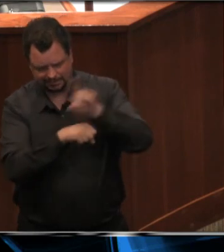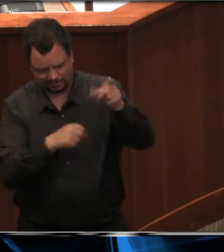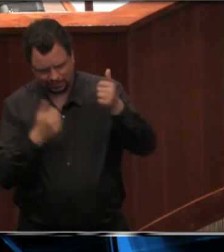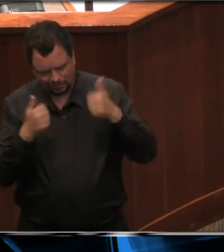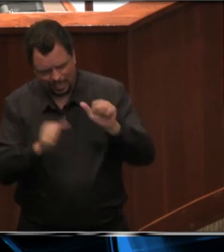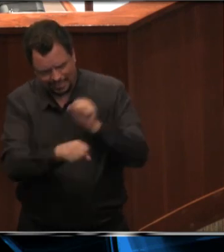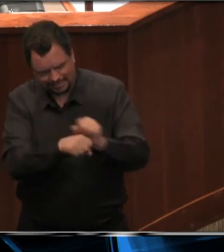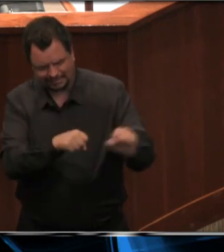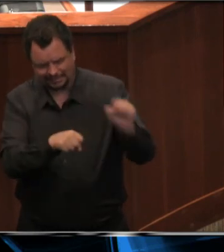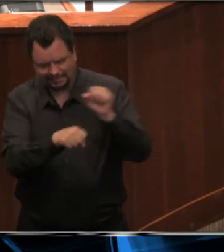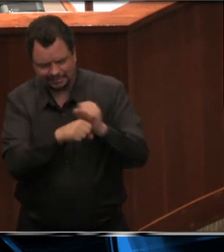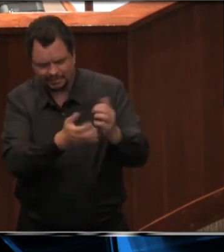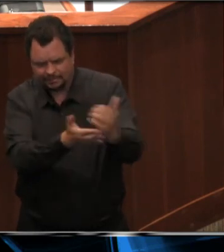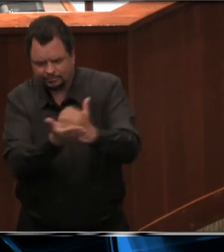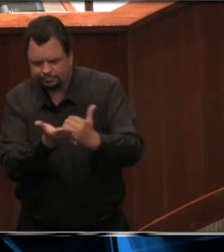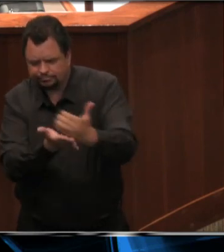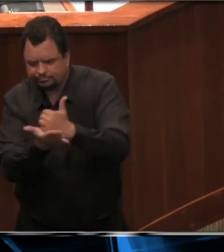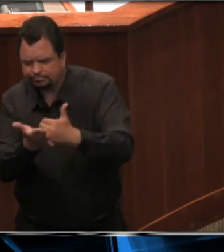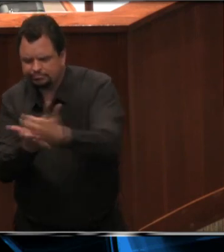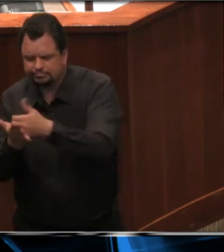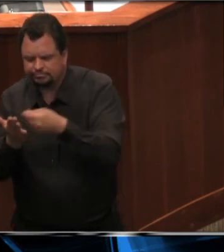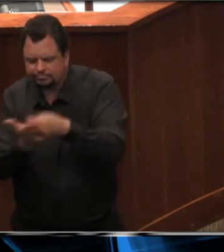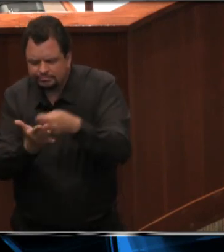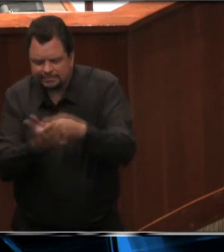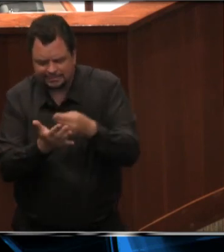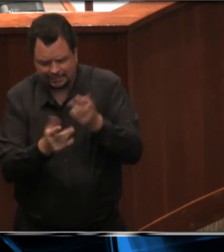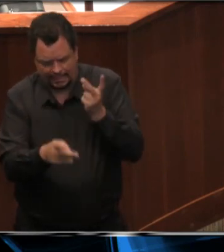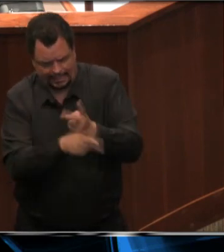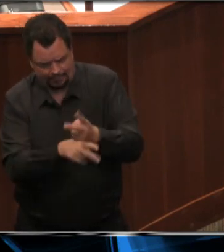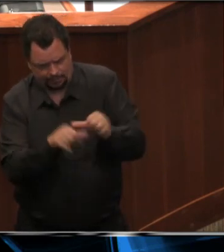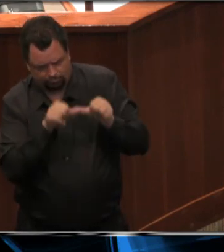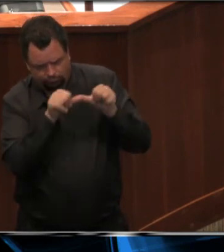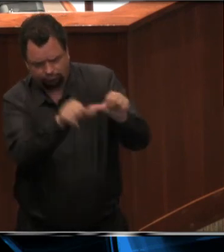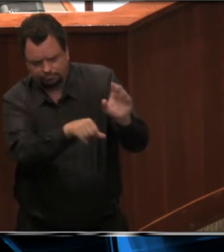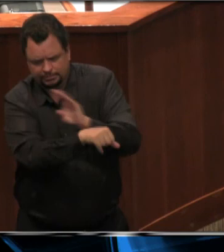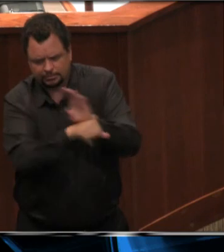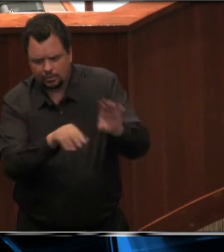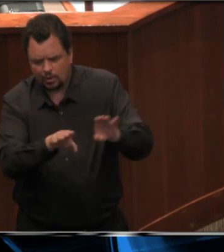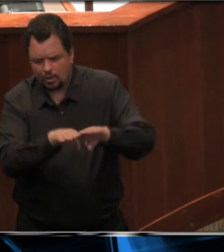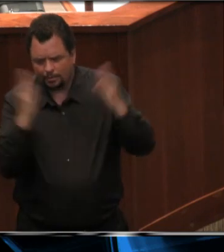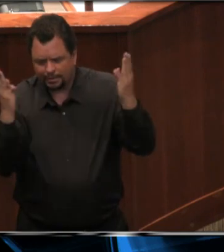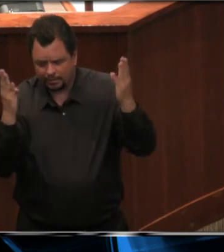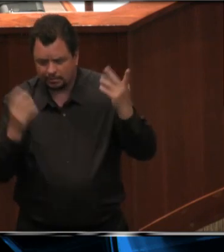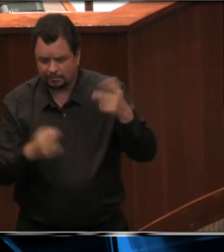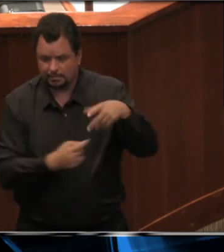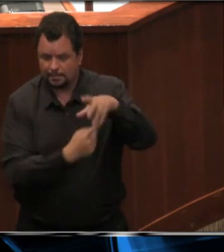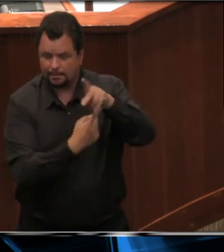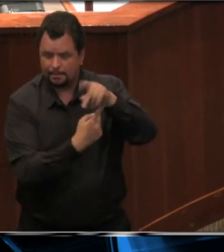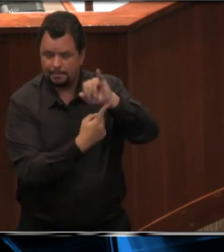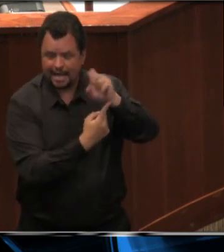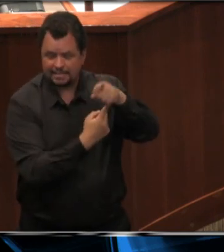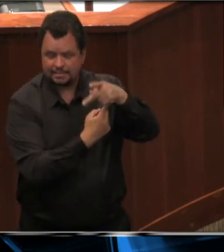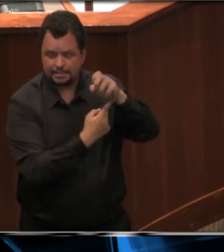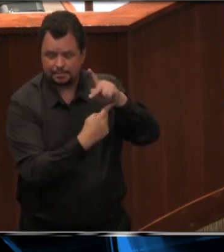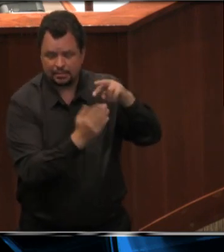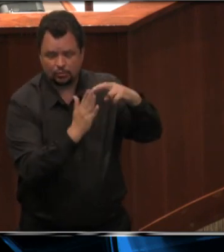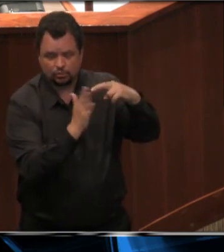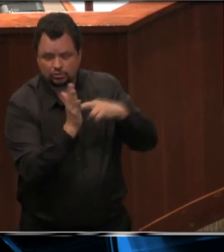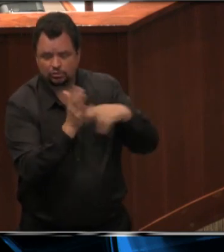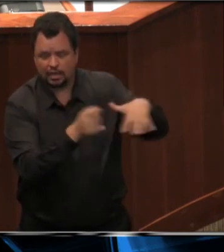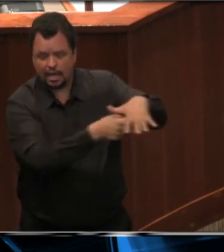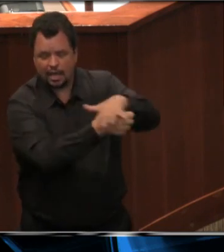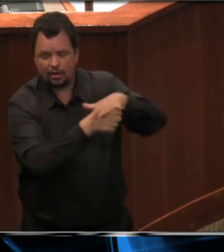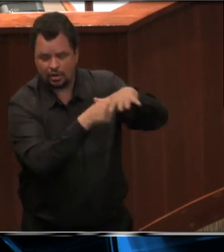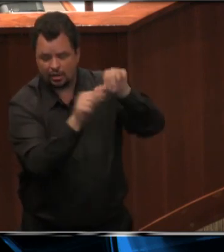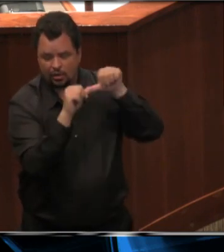us being able to be open at I'm the vice president of the Pikes Peak Regional Attractions Association, and how hard you